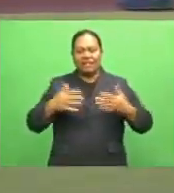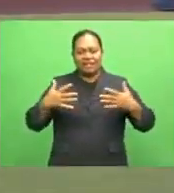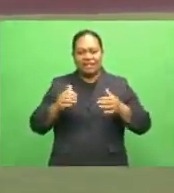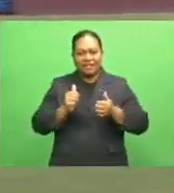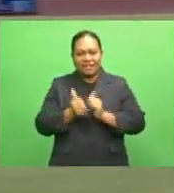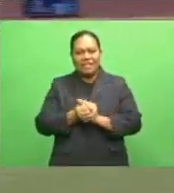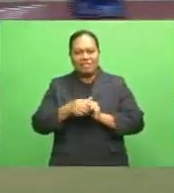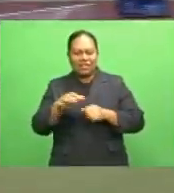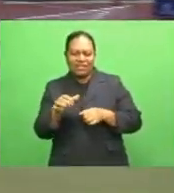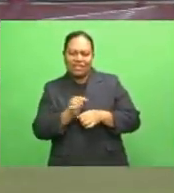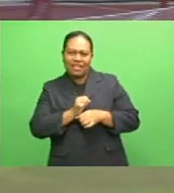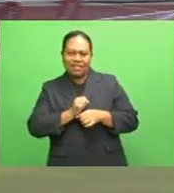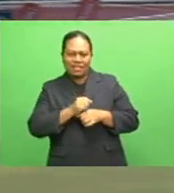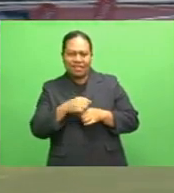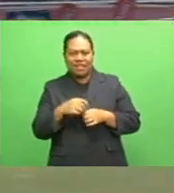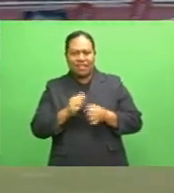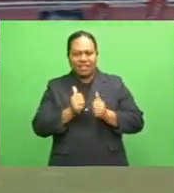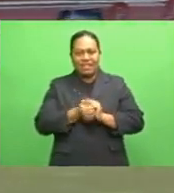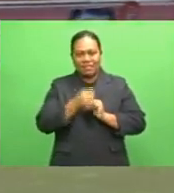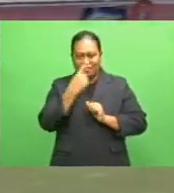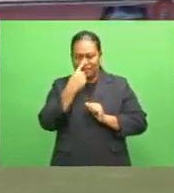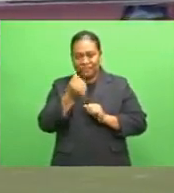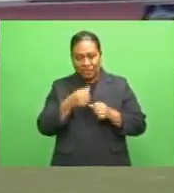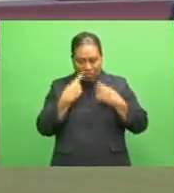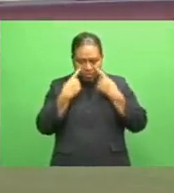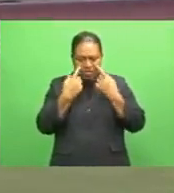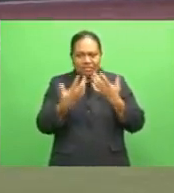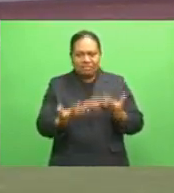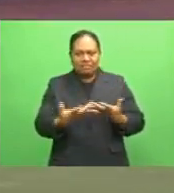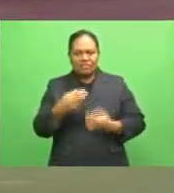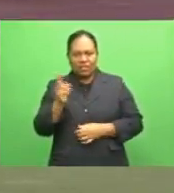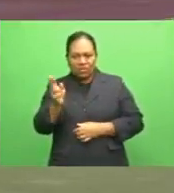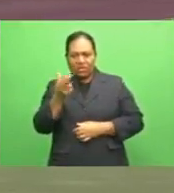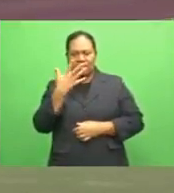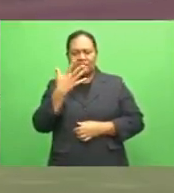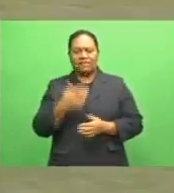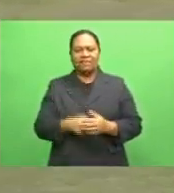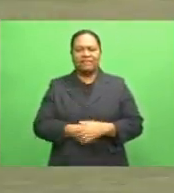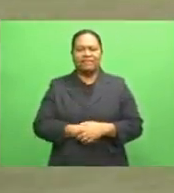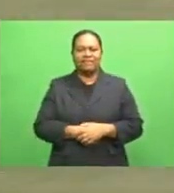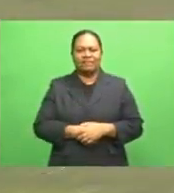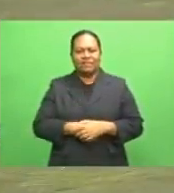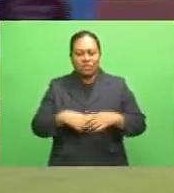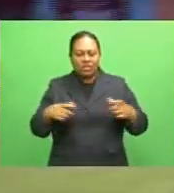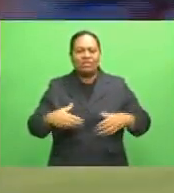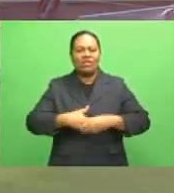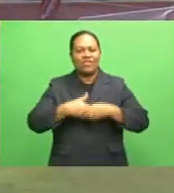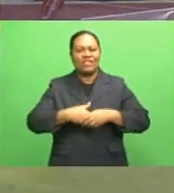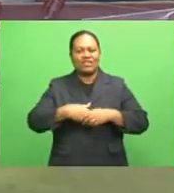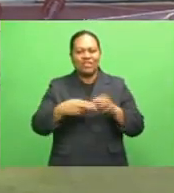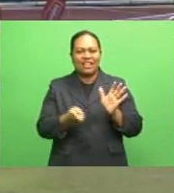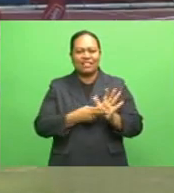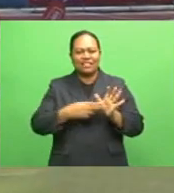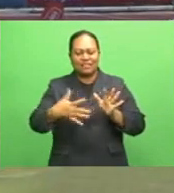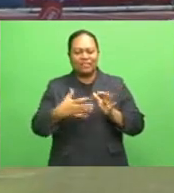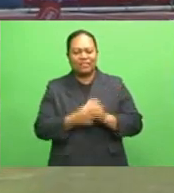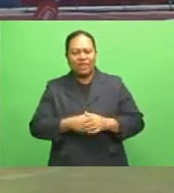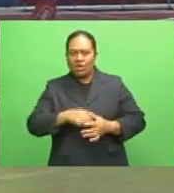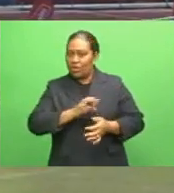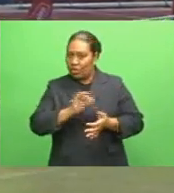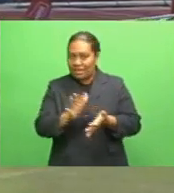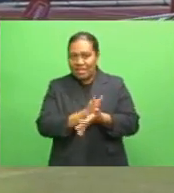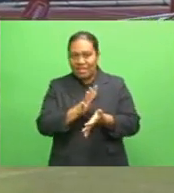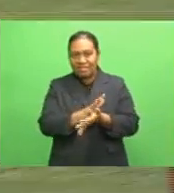game very lightly. And the result is there. Nesinu defended well. Congratulations to Nesinu. Disappointed with the results,